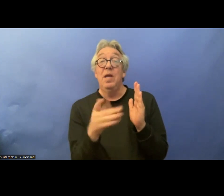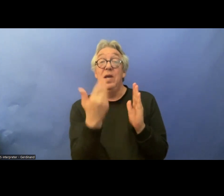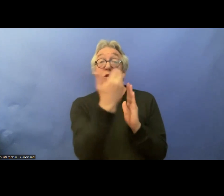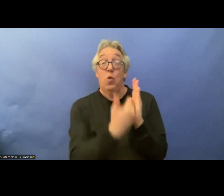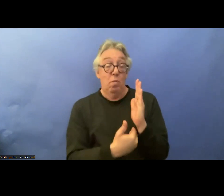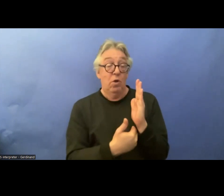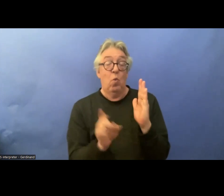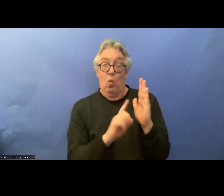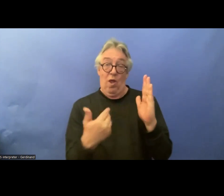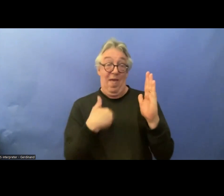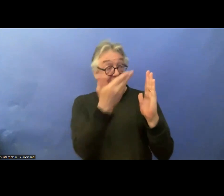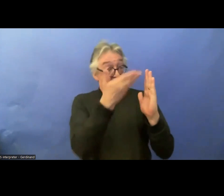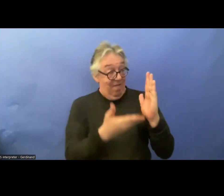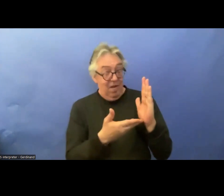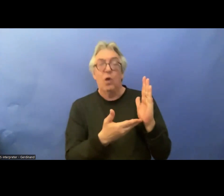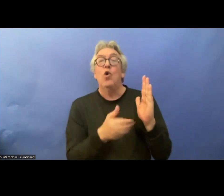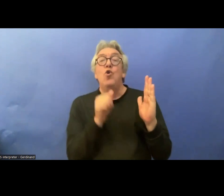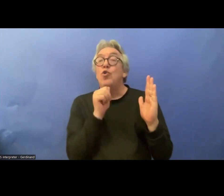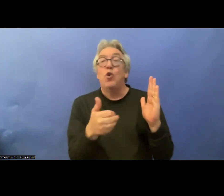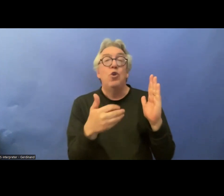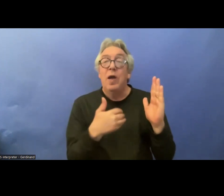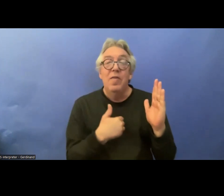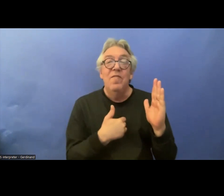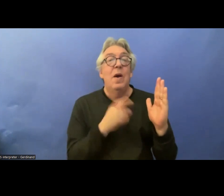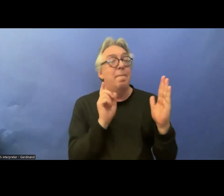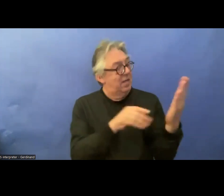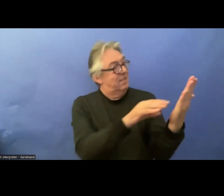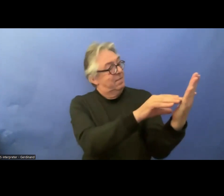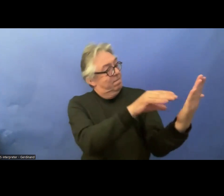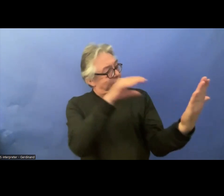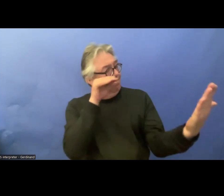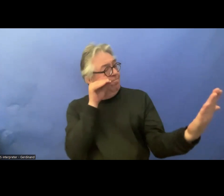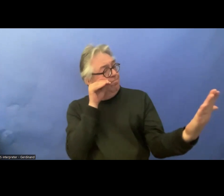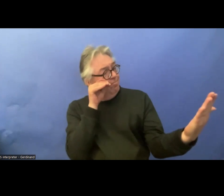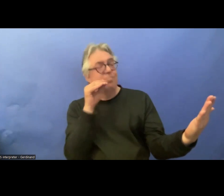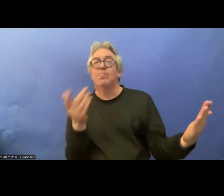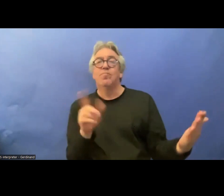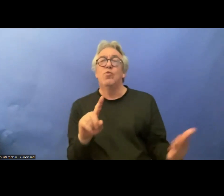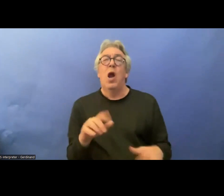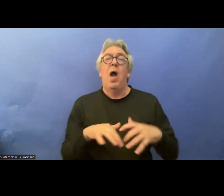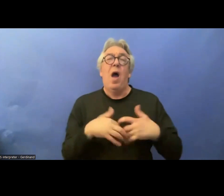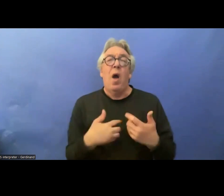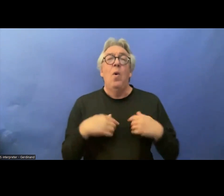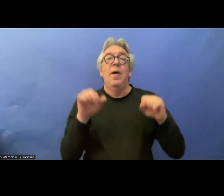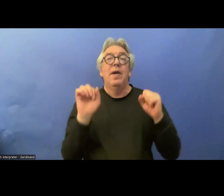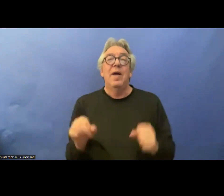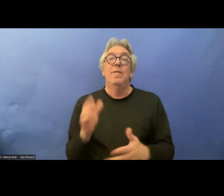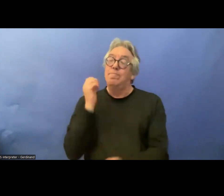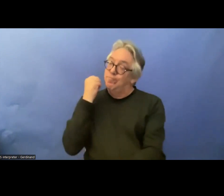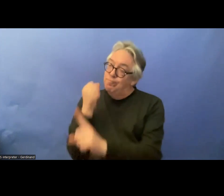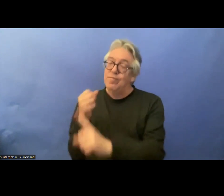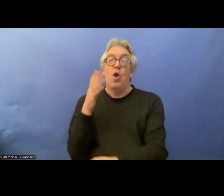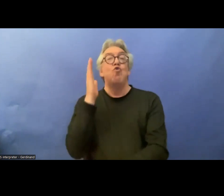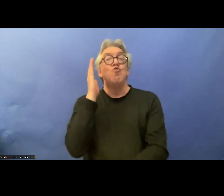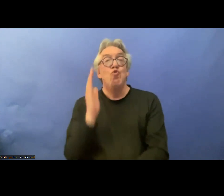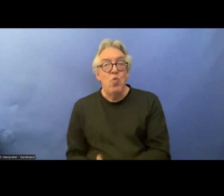in there, to the real change on the life of the people that we try to serve or we